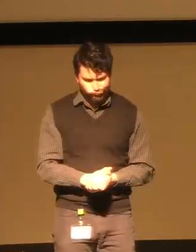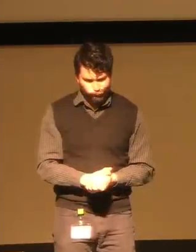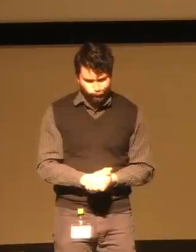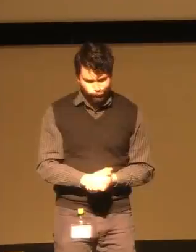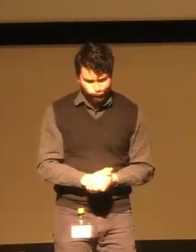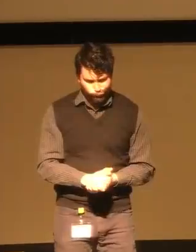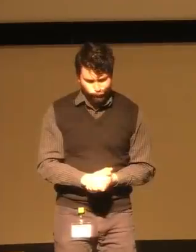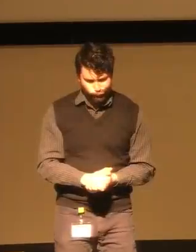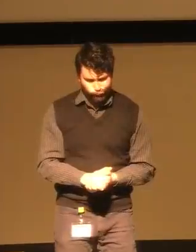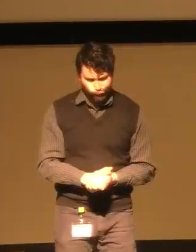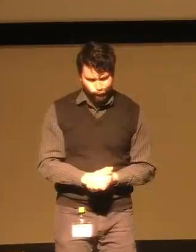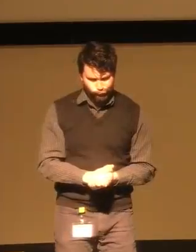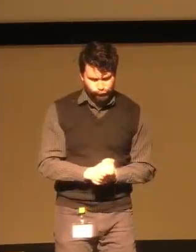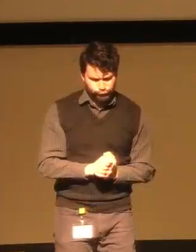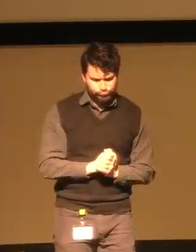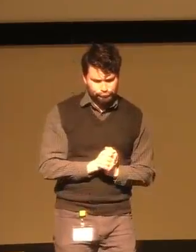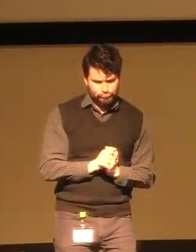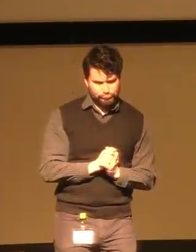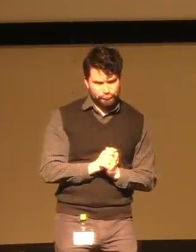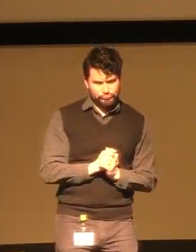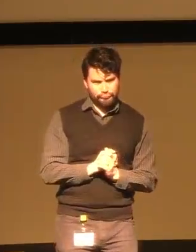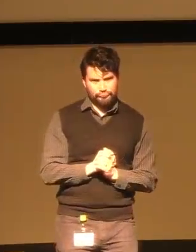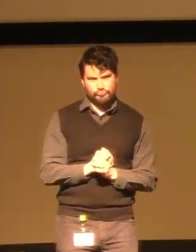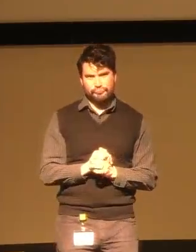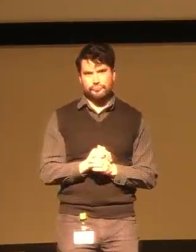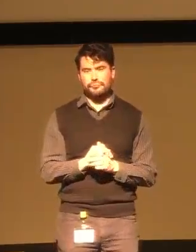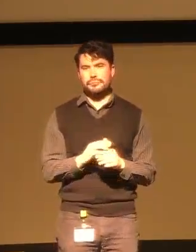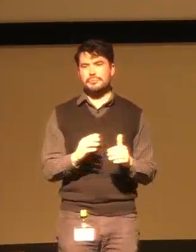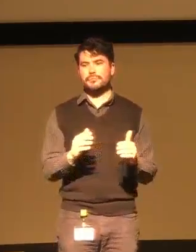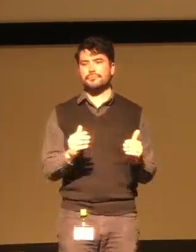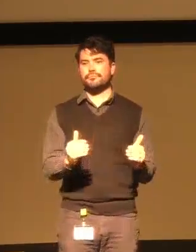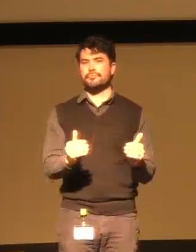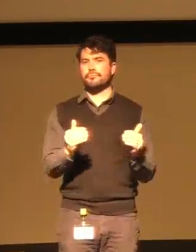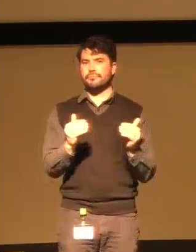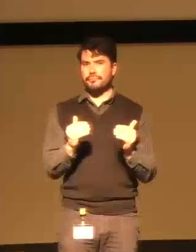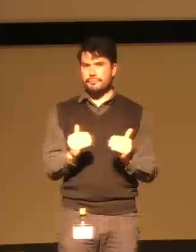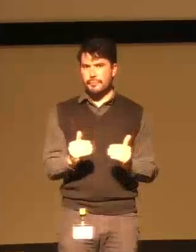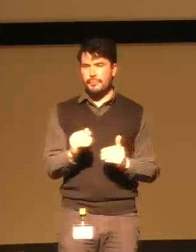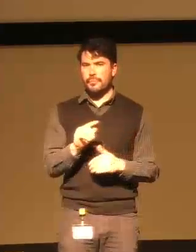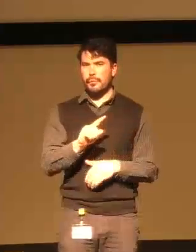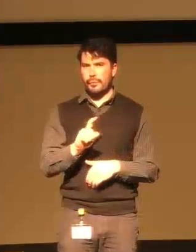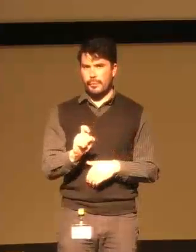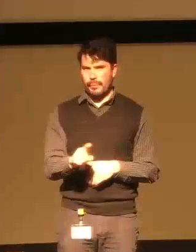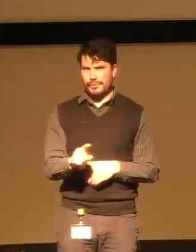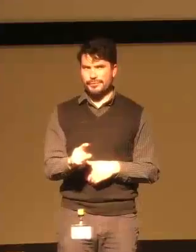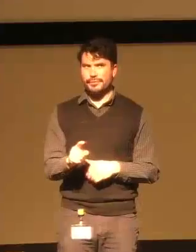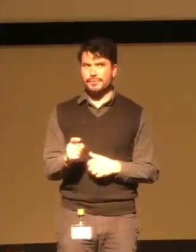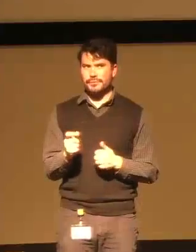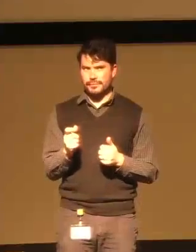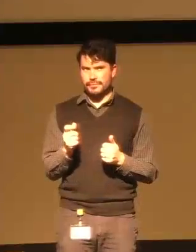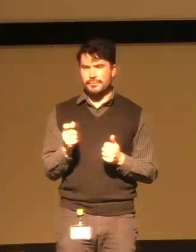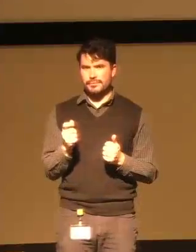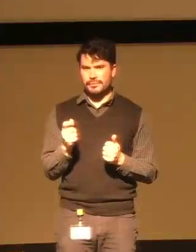And I think the rest of the questions we'll try and answer on